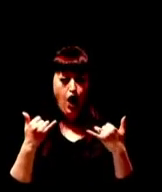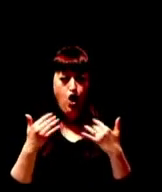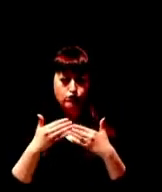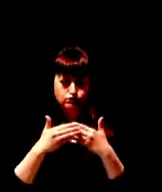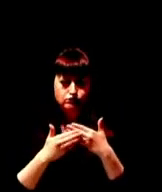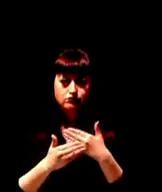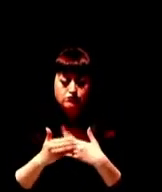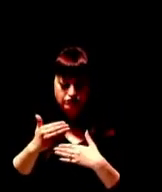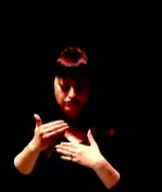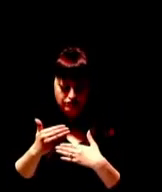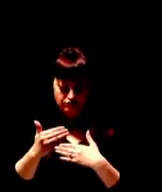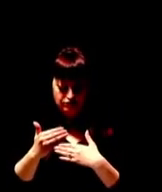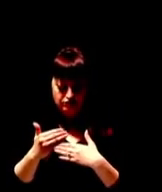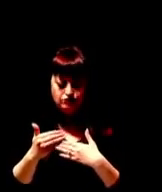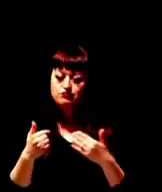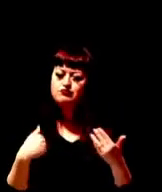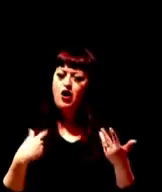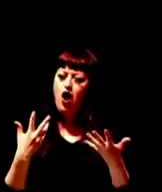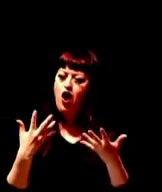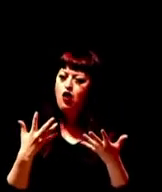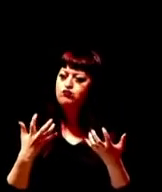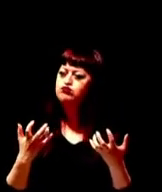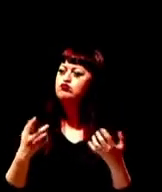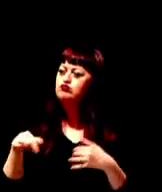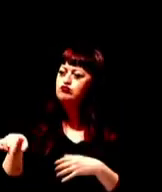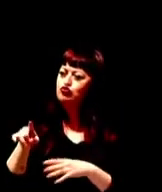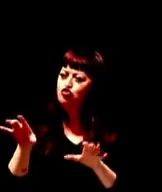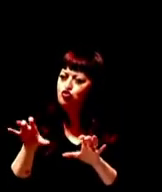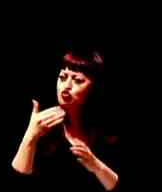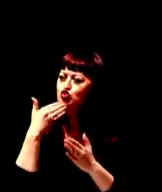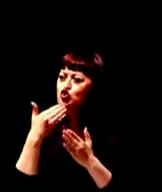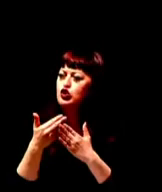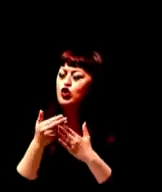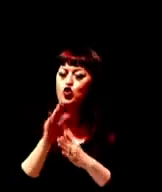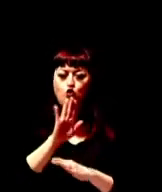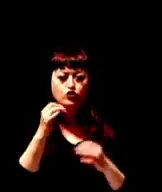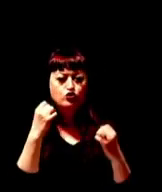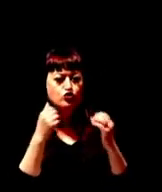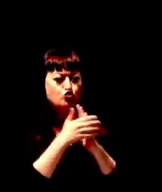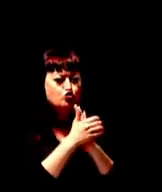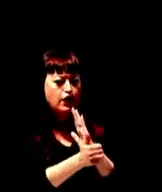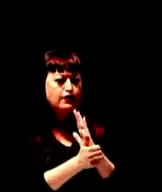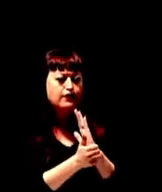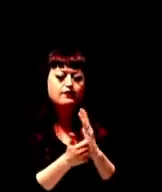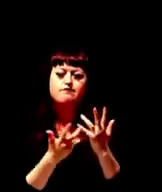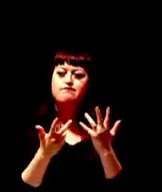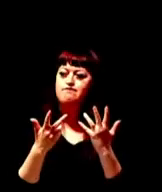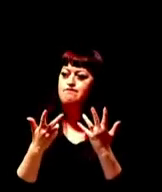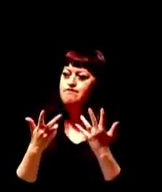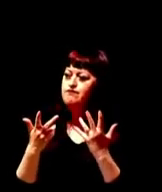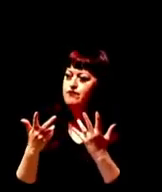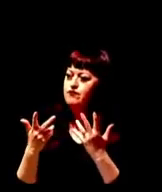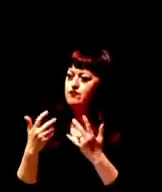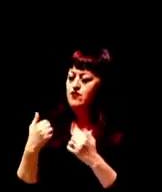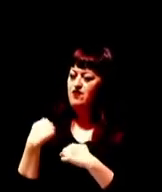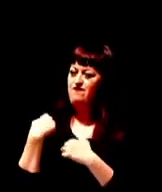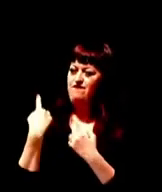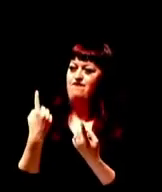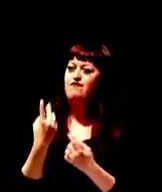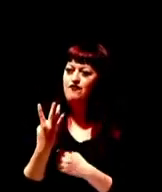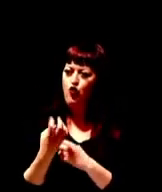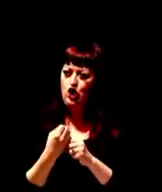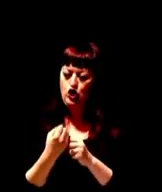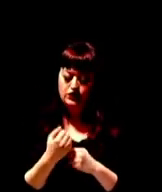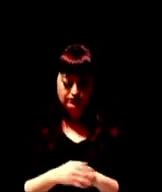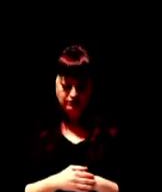lives, I challenge you to do good with the strengths and skills you have received in the past 4 years.